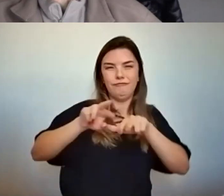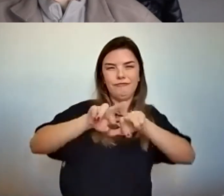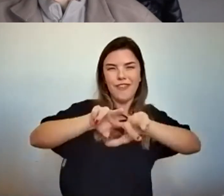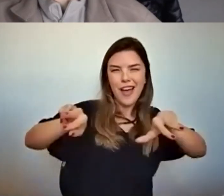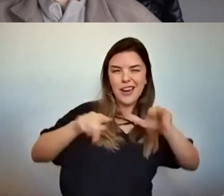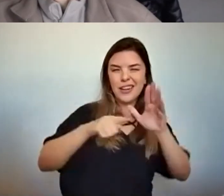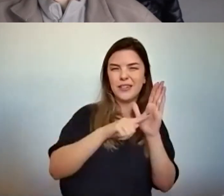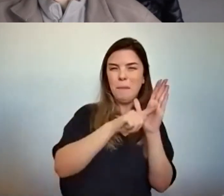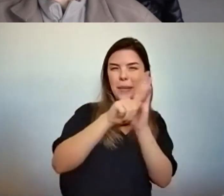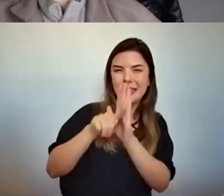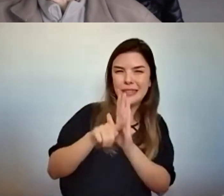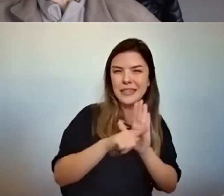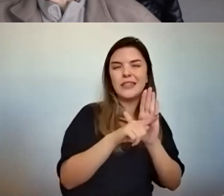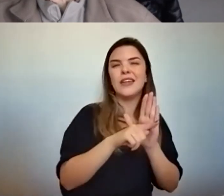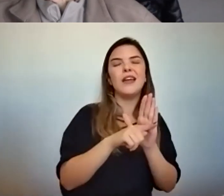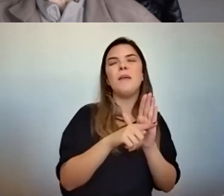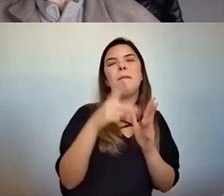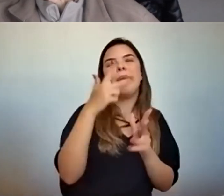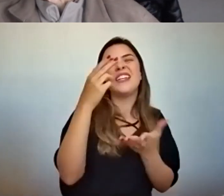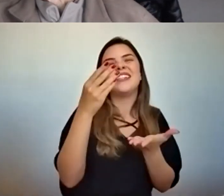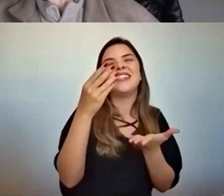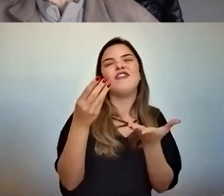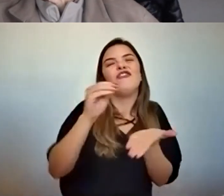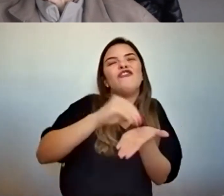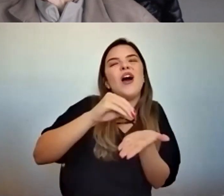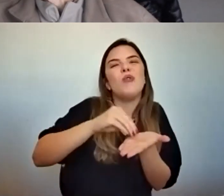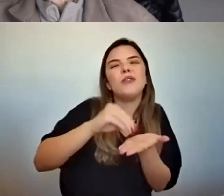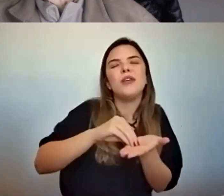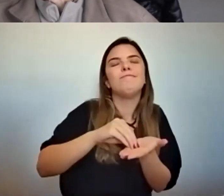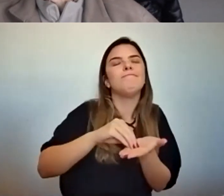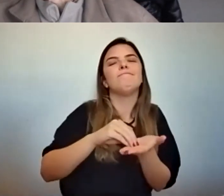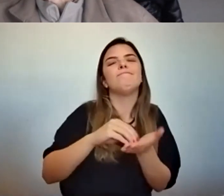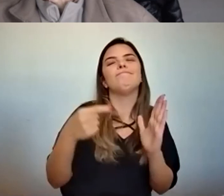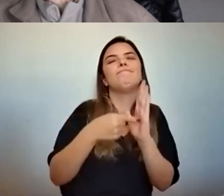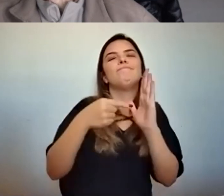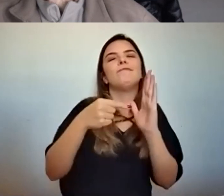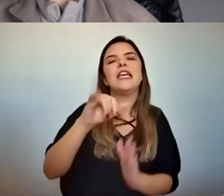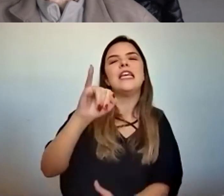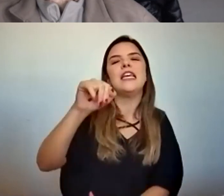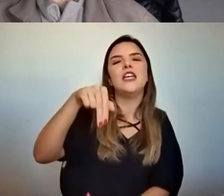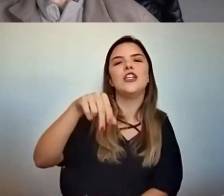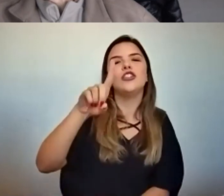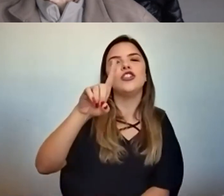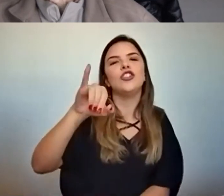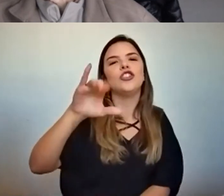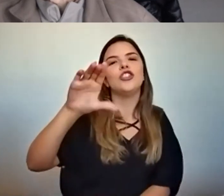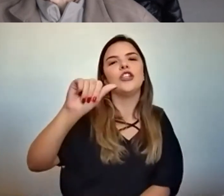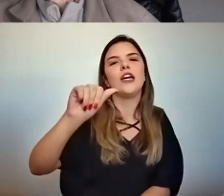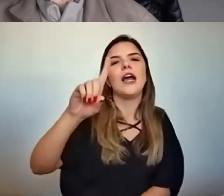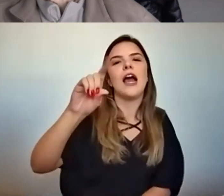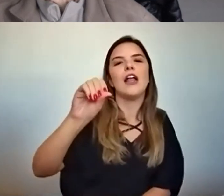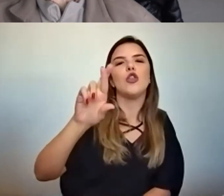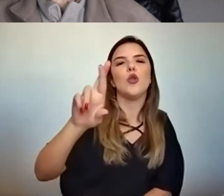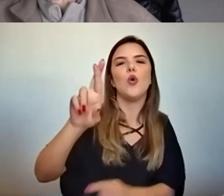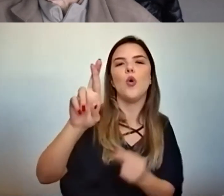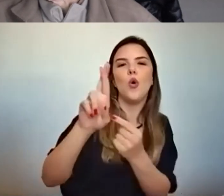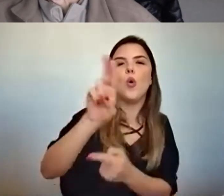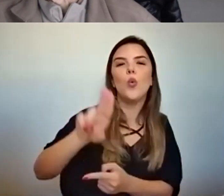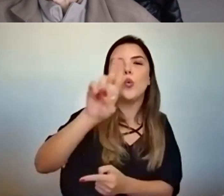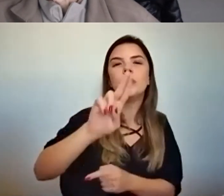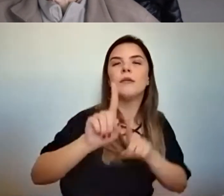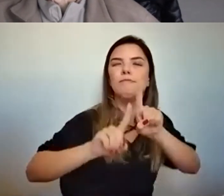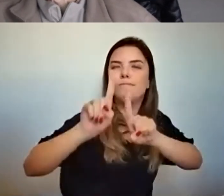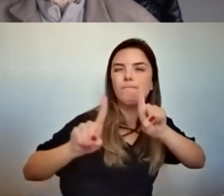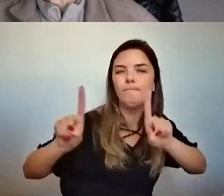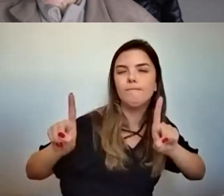are not very sensitive. Indicators are the variables that are used to measure something. And indicators need to be reliable,